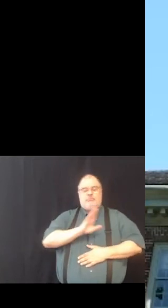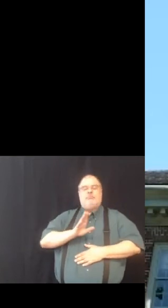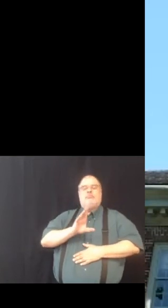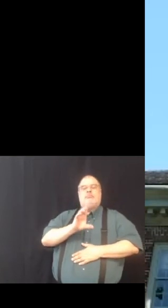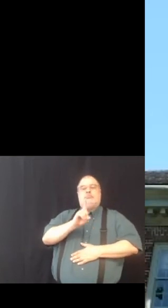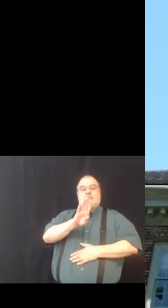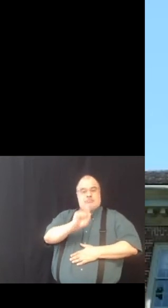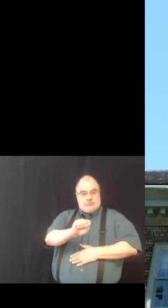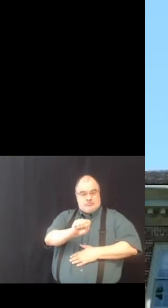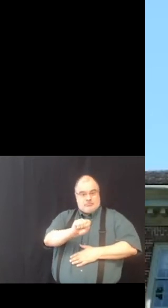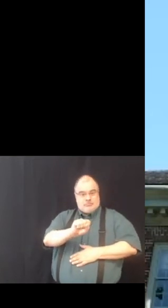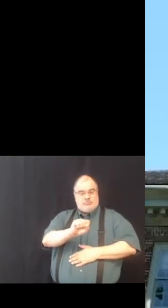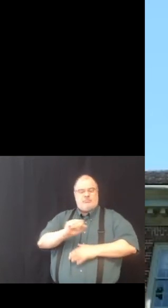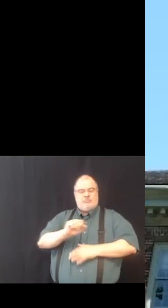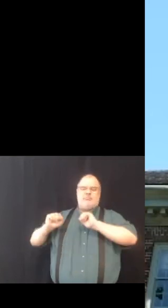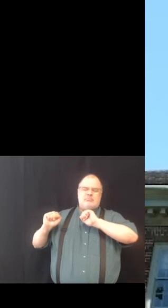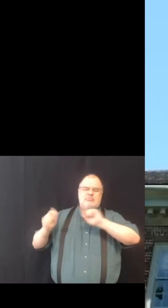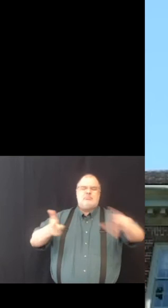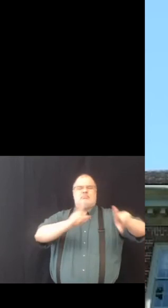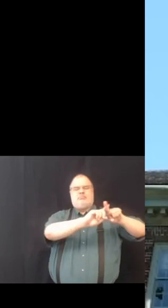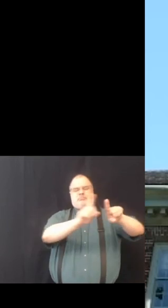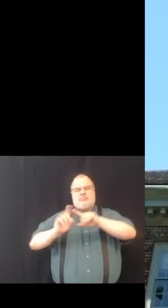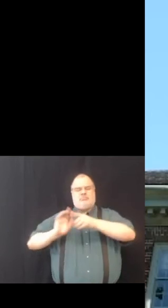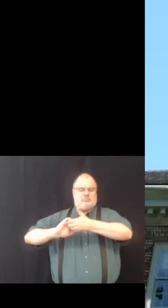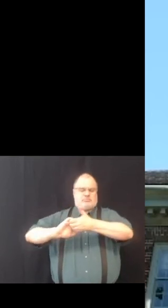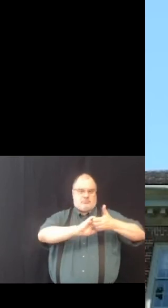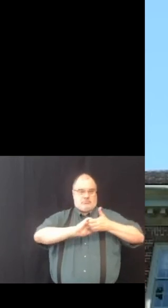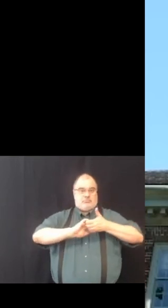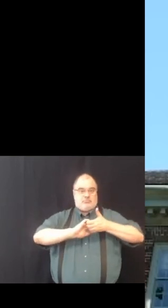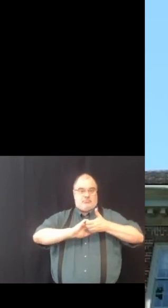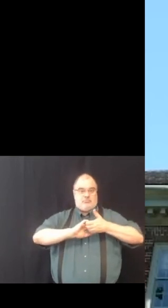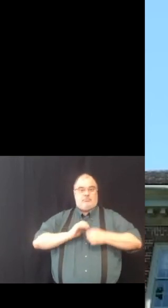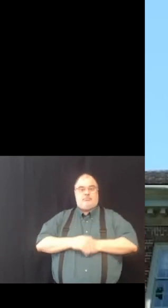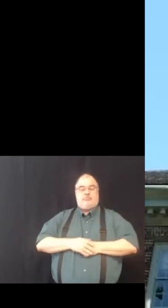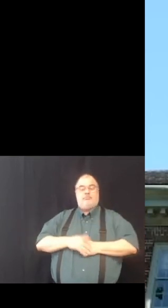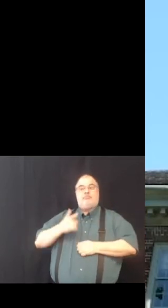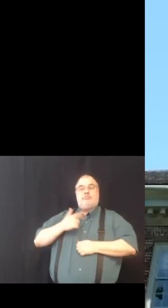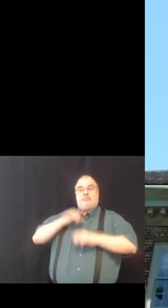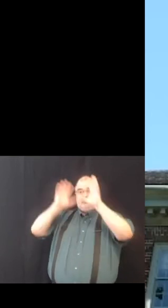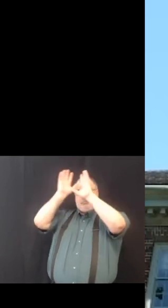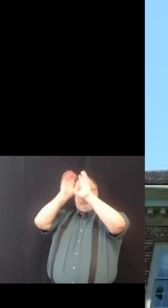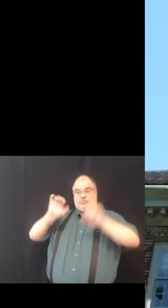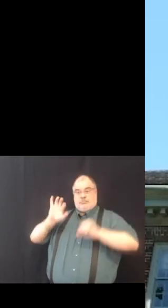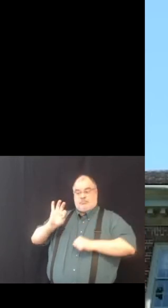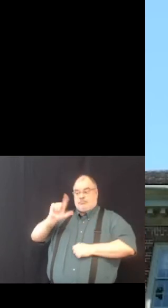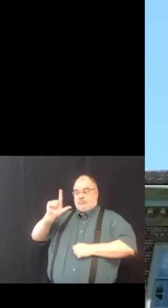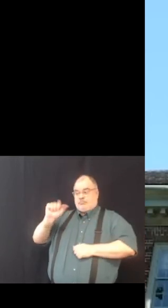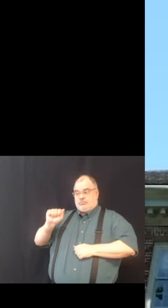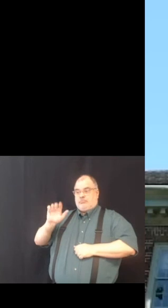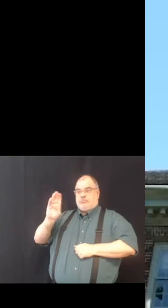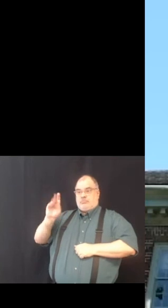Blind Services, and all the partners presenting this award. As president of the Florida Bar, and especially as a parent of a child